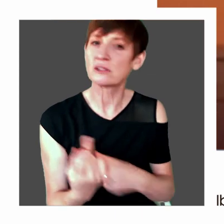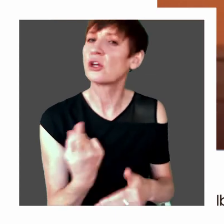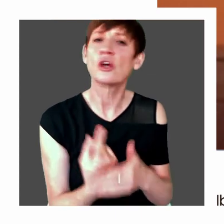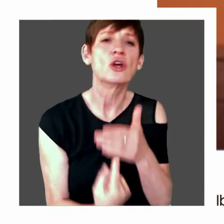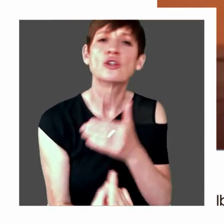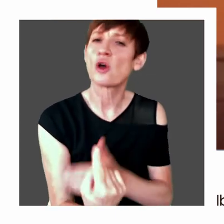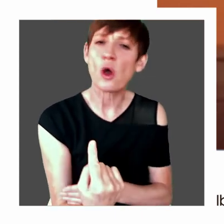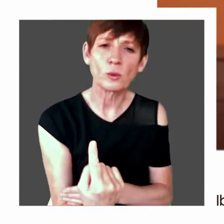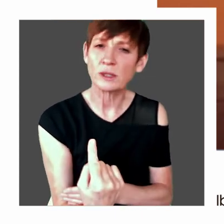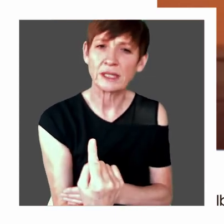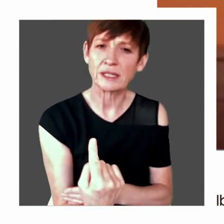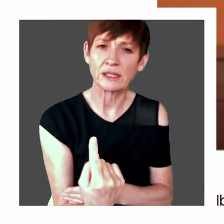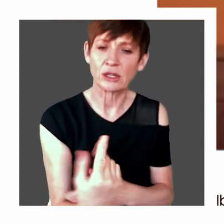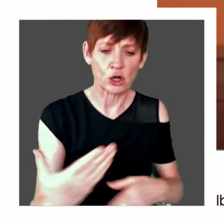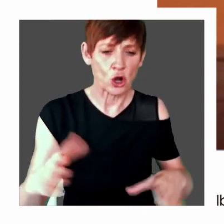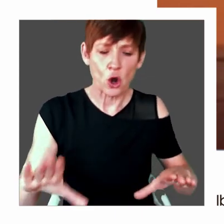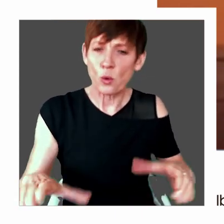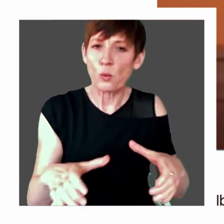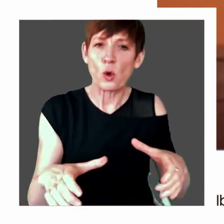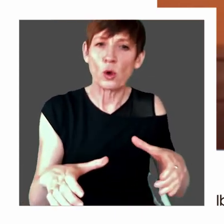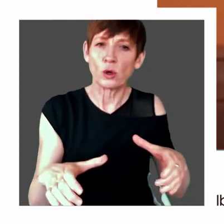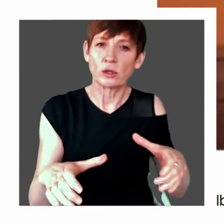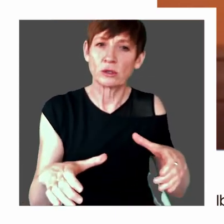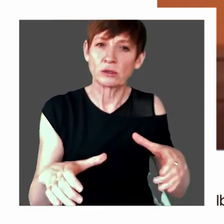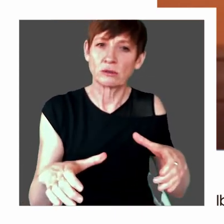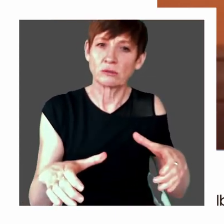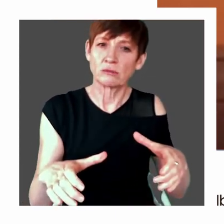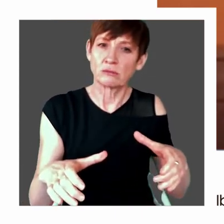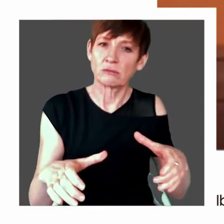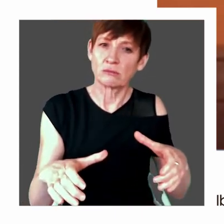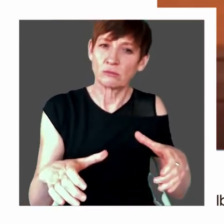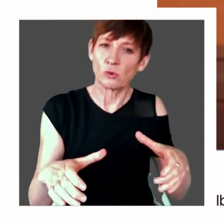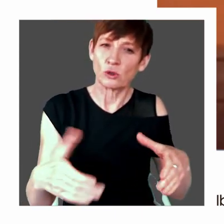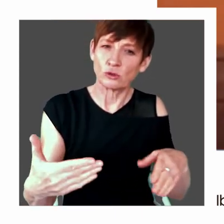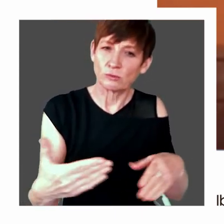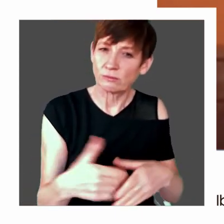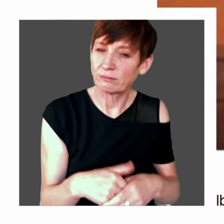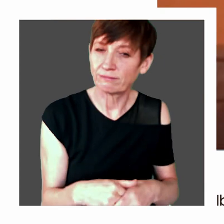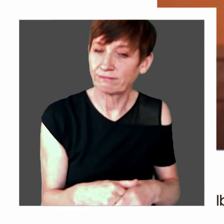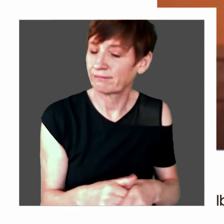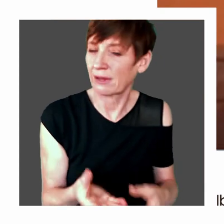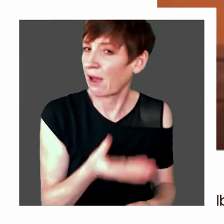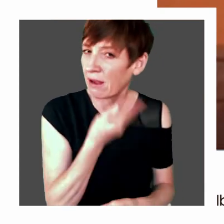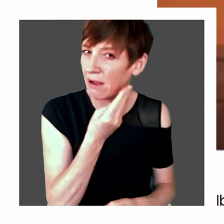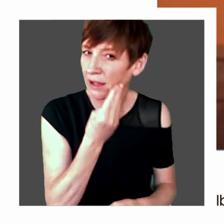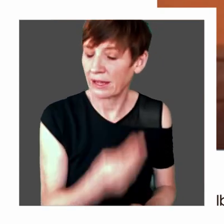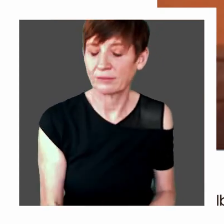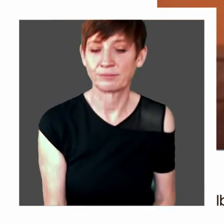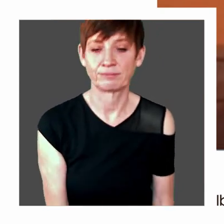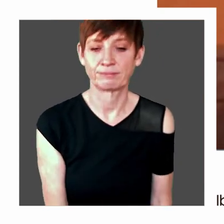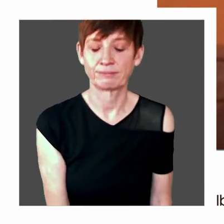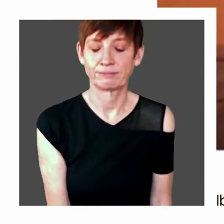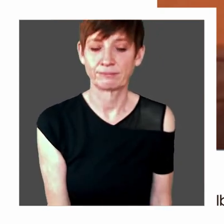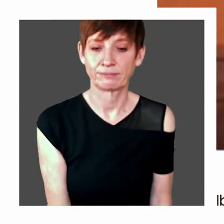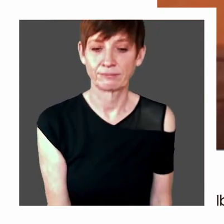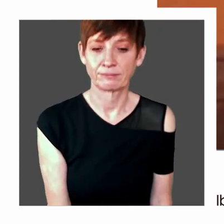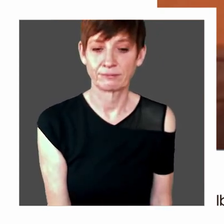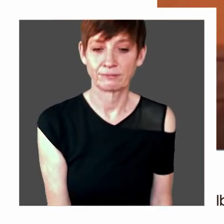with tools and skills to help them better themselves.